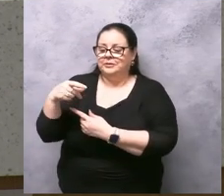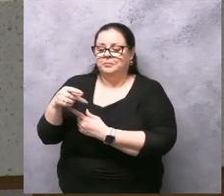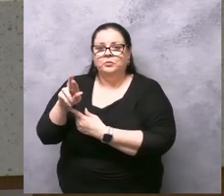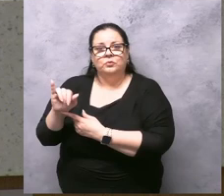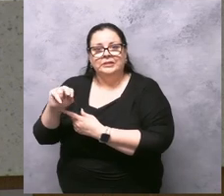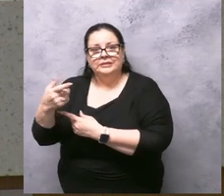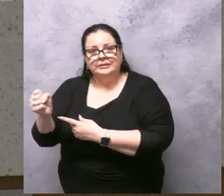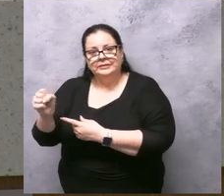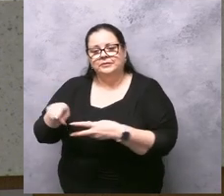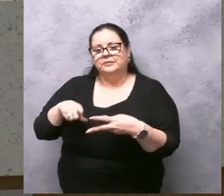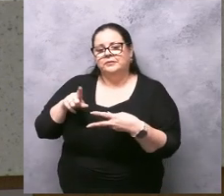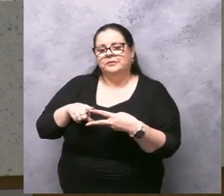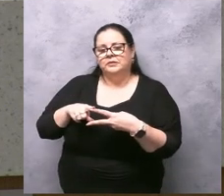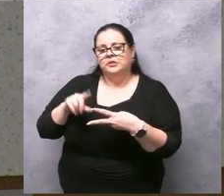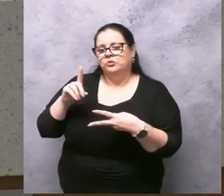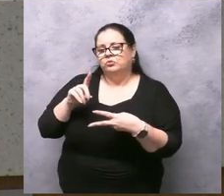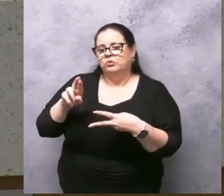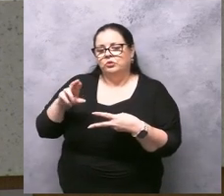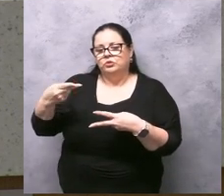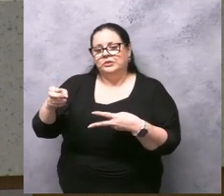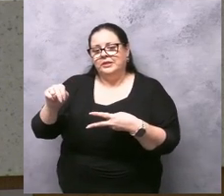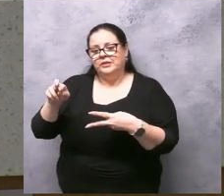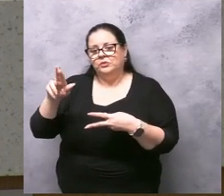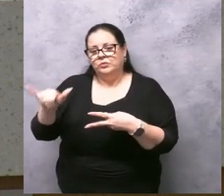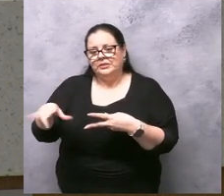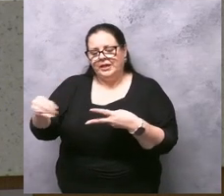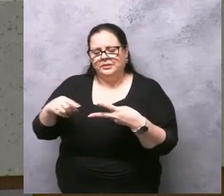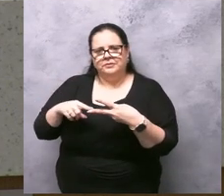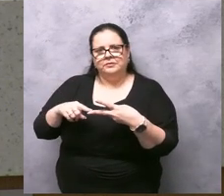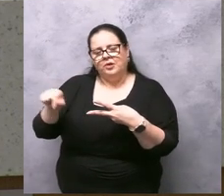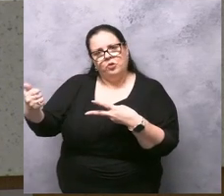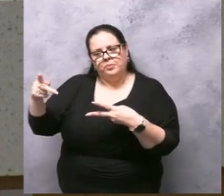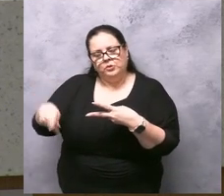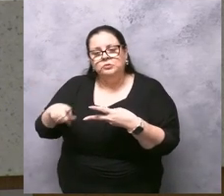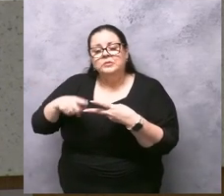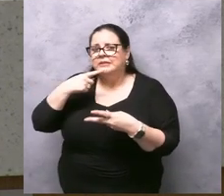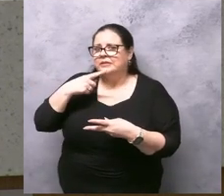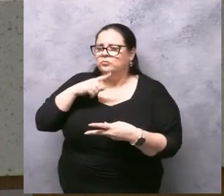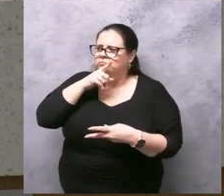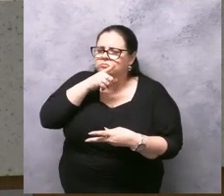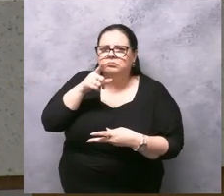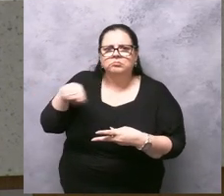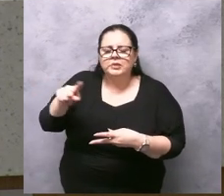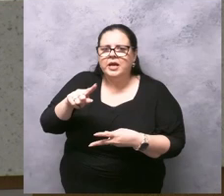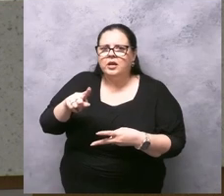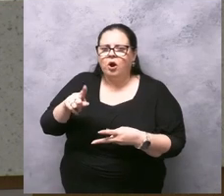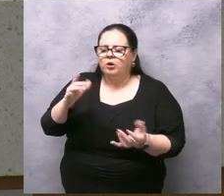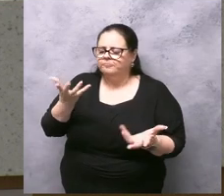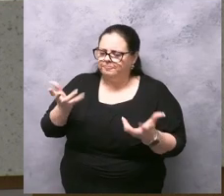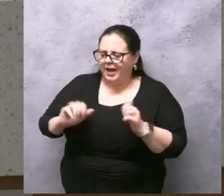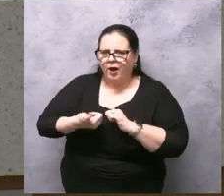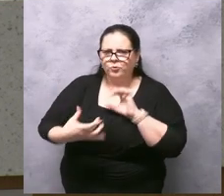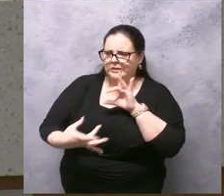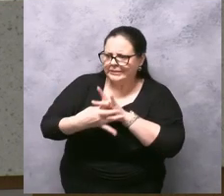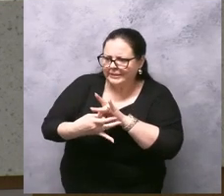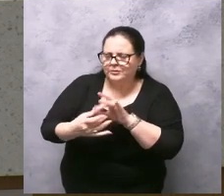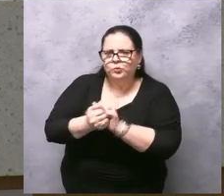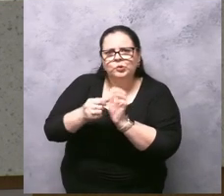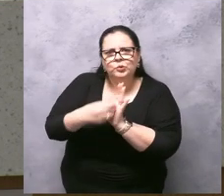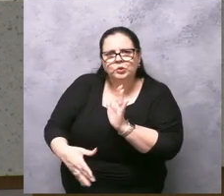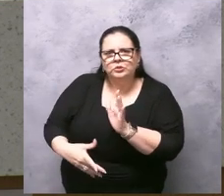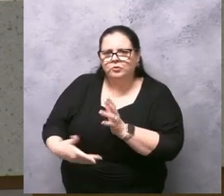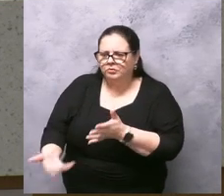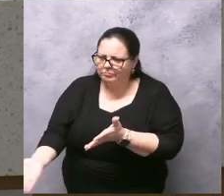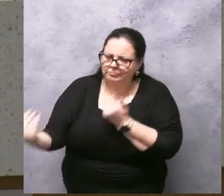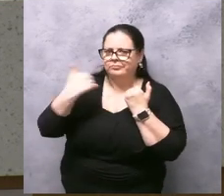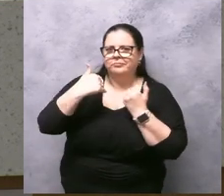Dr. Sharon Henry really is... the student experience is so critical there, and ways to engage the students so that they enjoy school and feel like they belong in school,